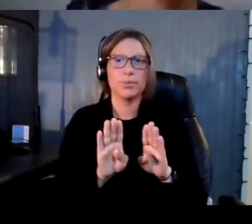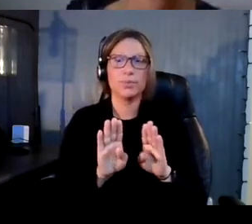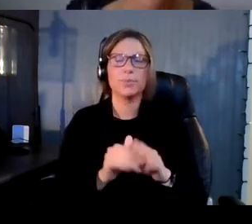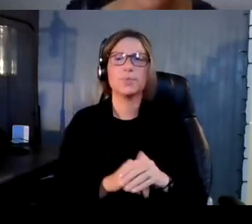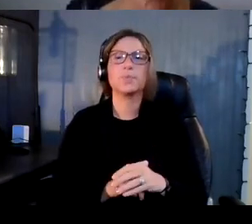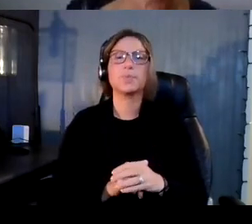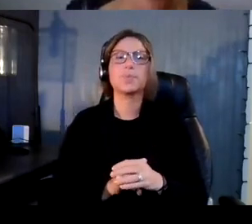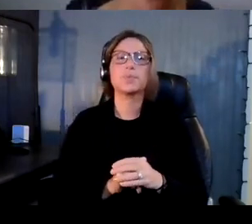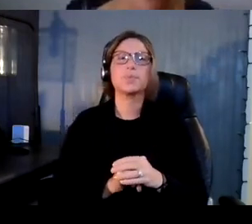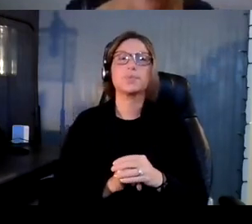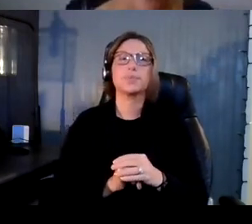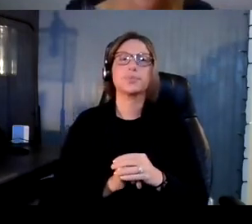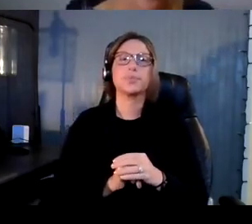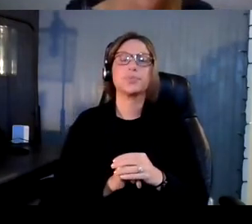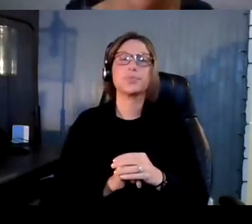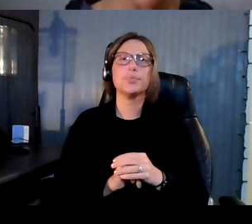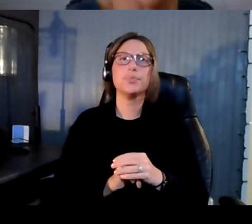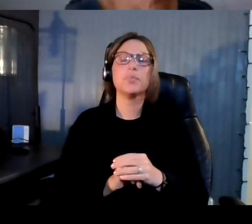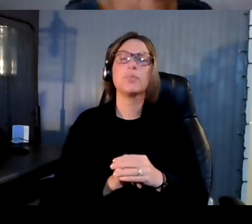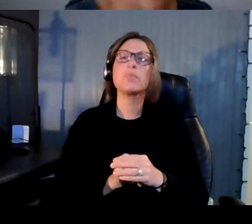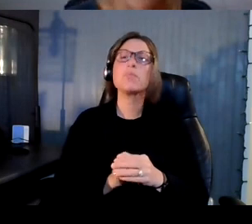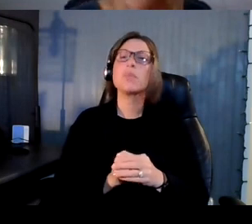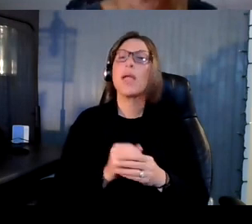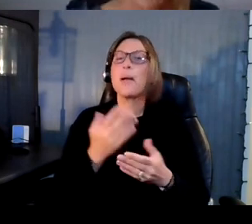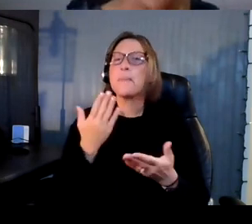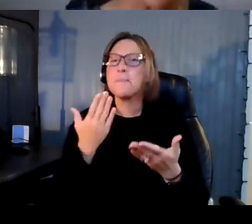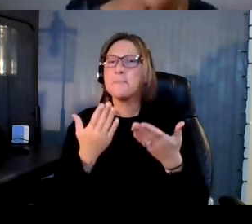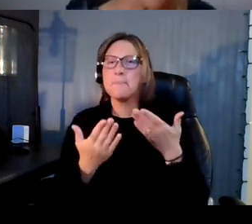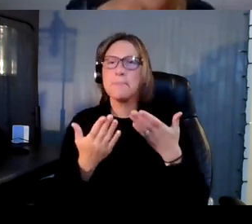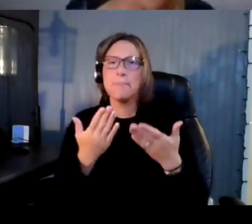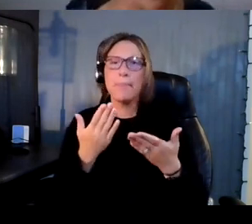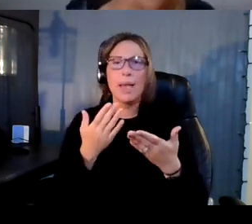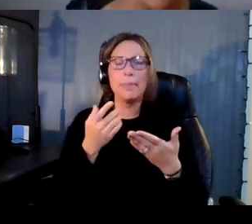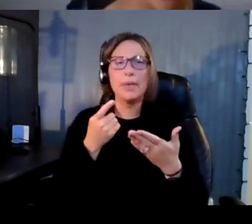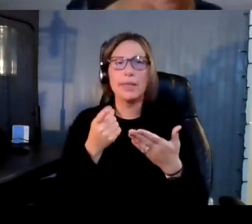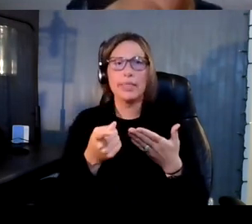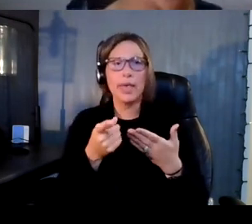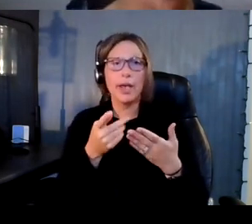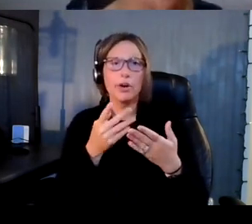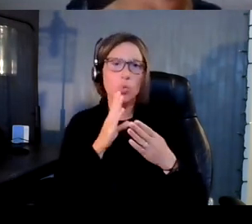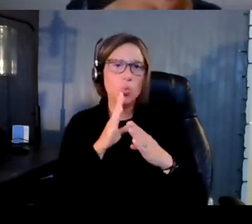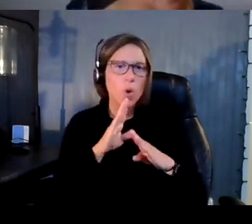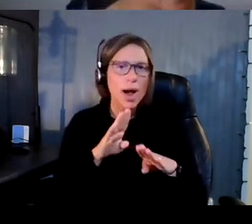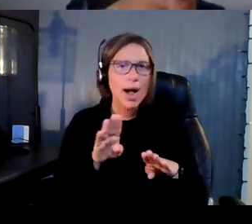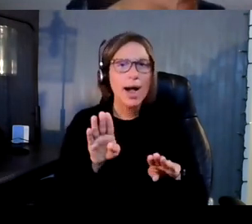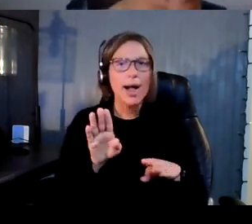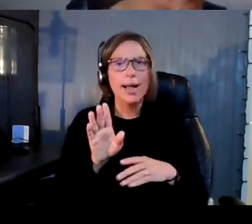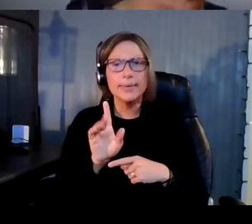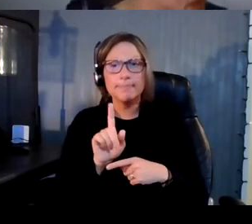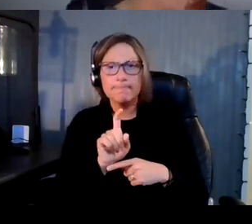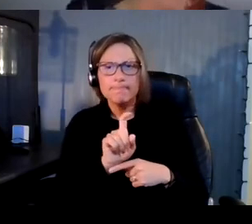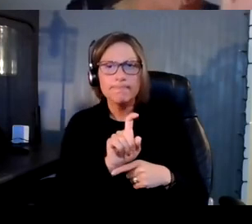we want them to start learning that they may quiet and orient to something. They may touch something or